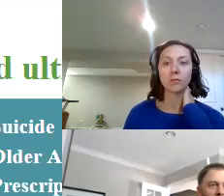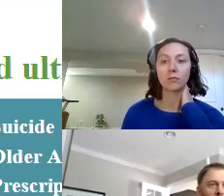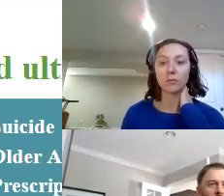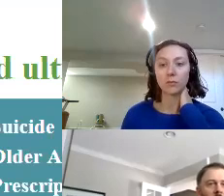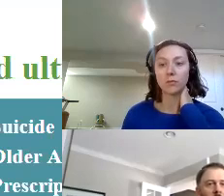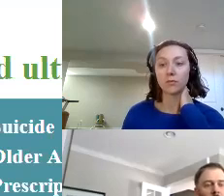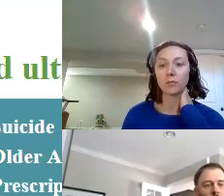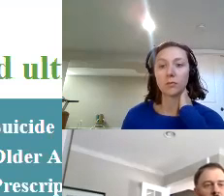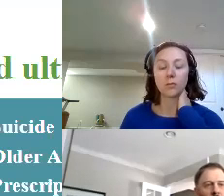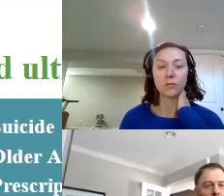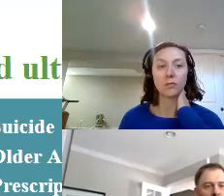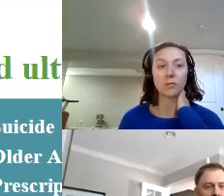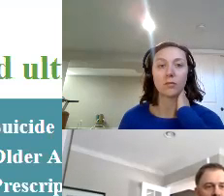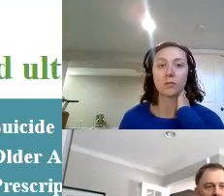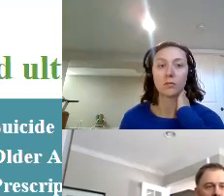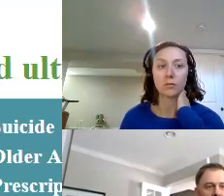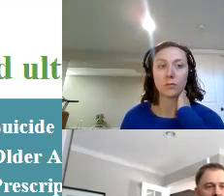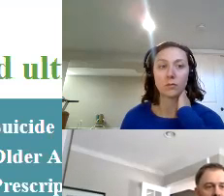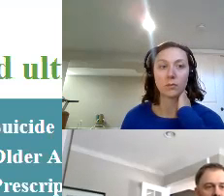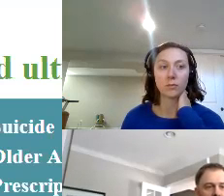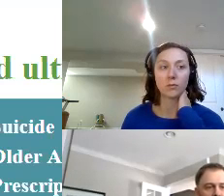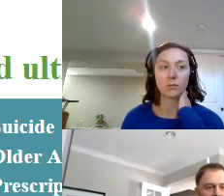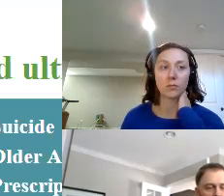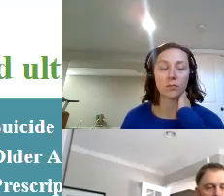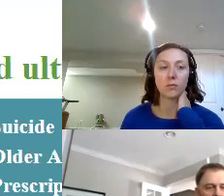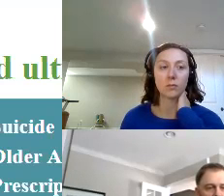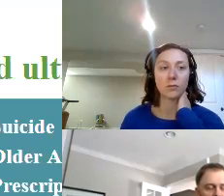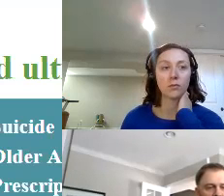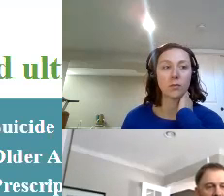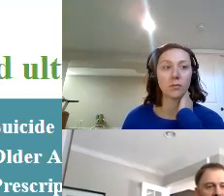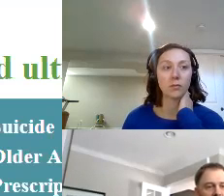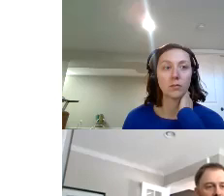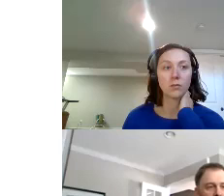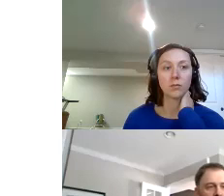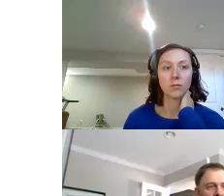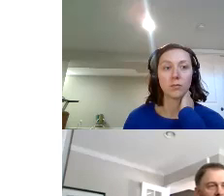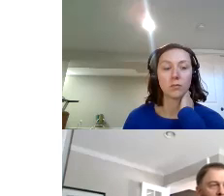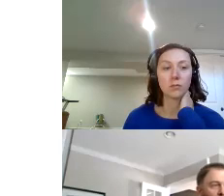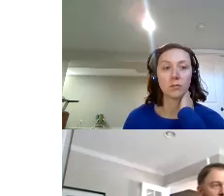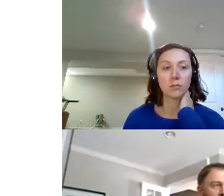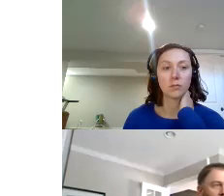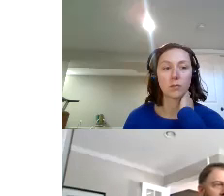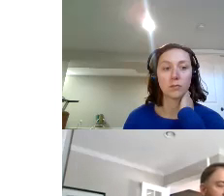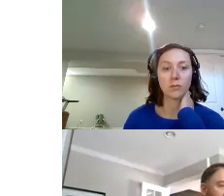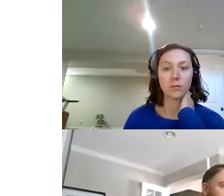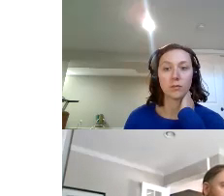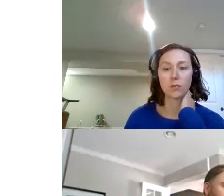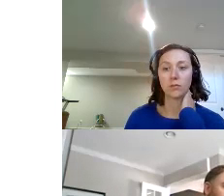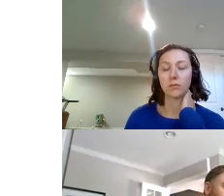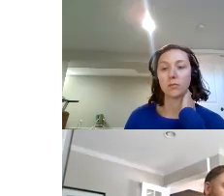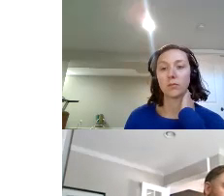factor. And so one of our goals with this project, the dashboard project specifically, was really to operationalize